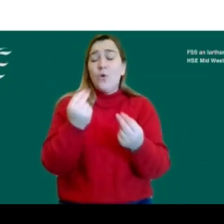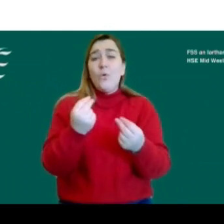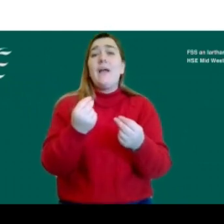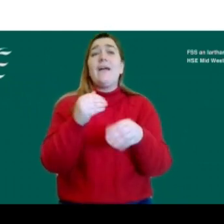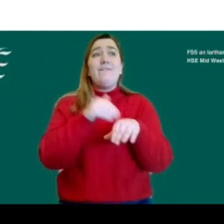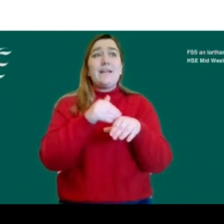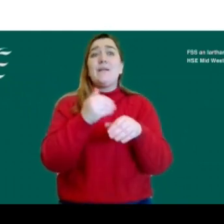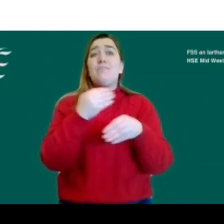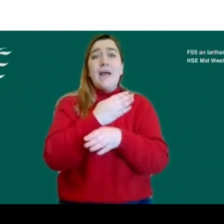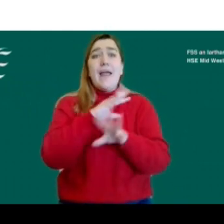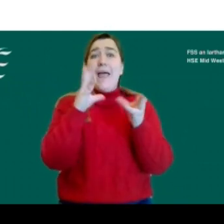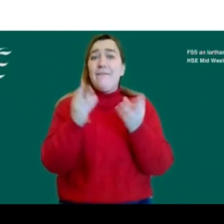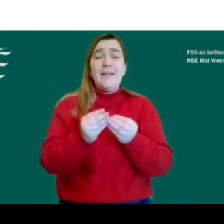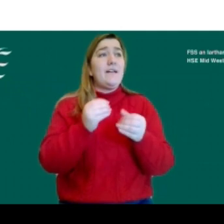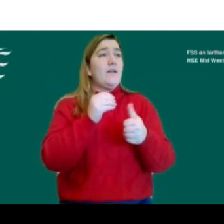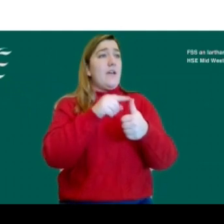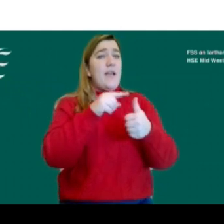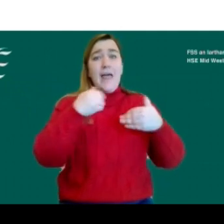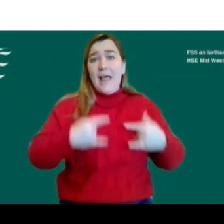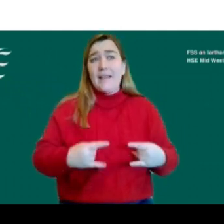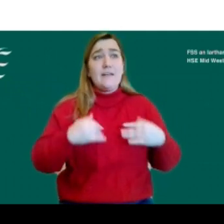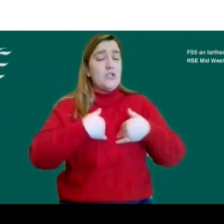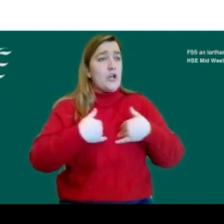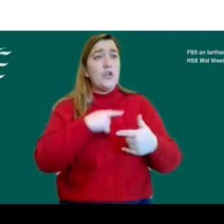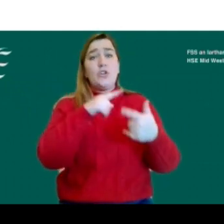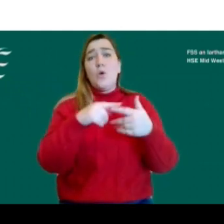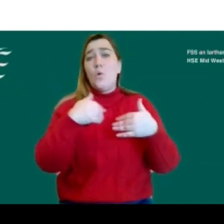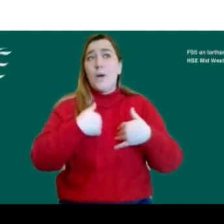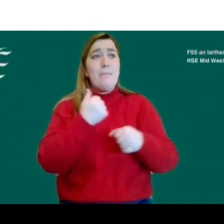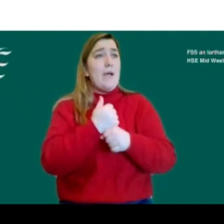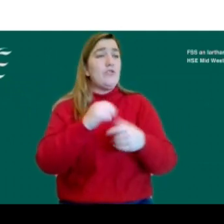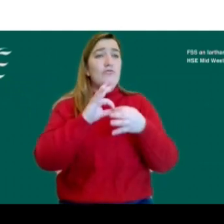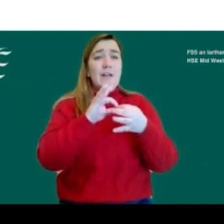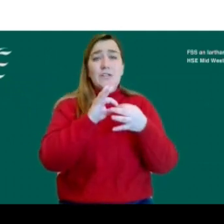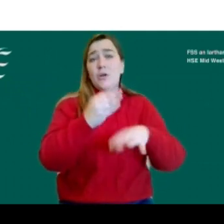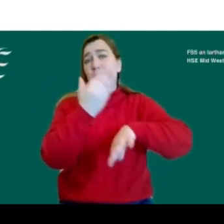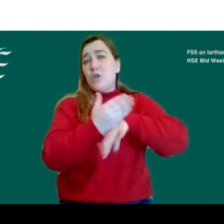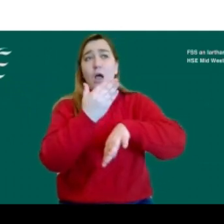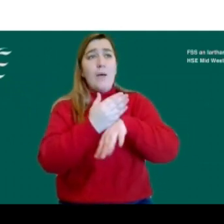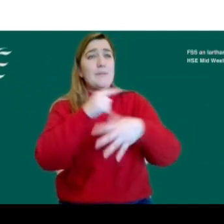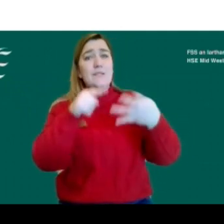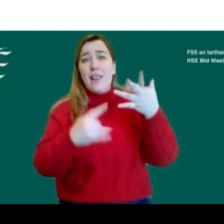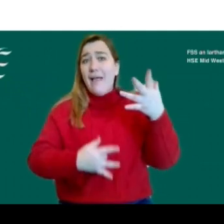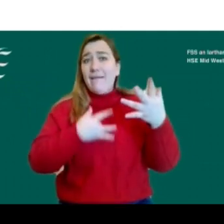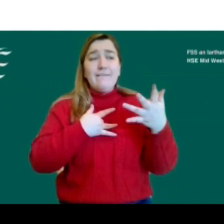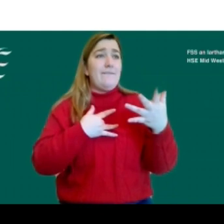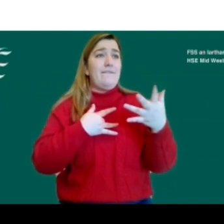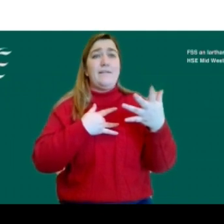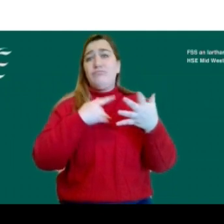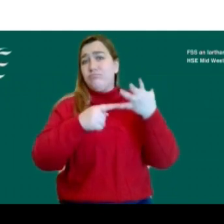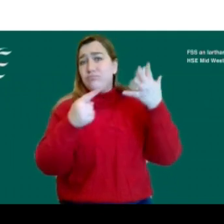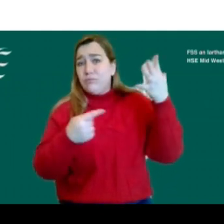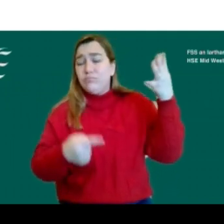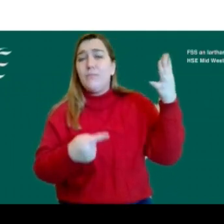that's happened to you to date, all your other health concerns, all the other worries about your relationships and your job and everything else that's going on in your life. And some women want just